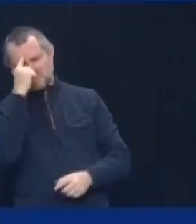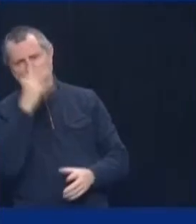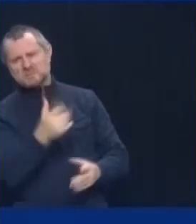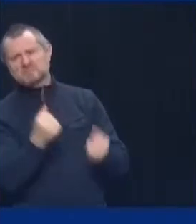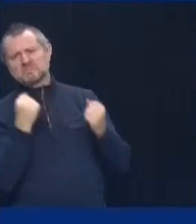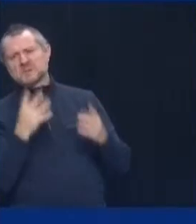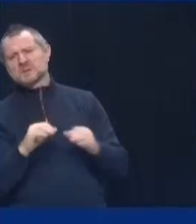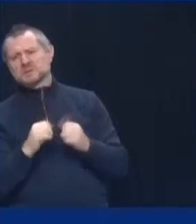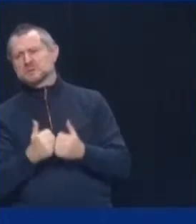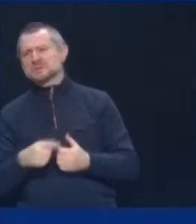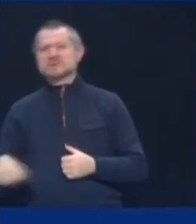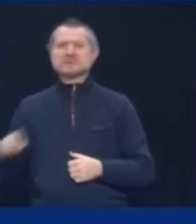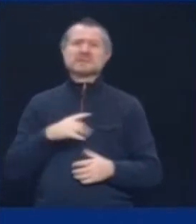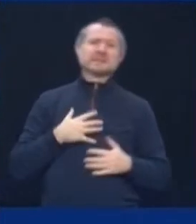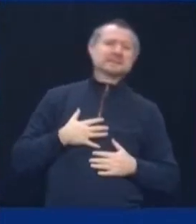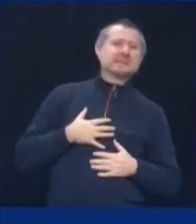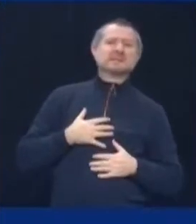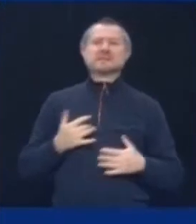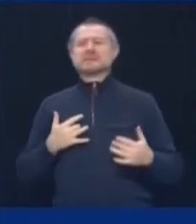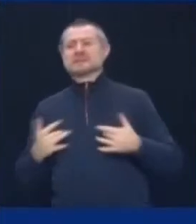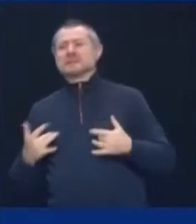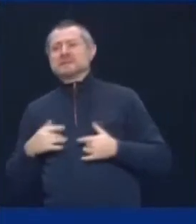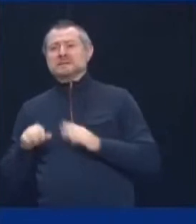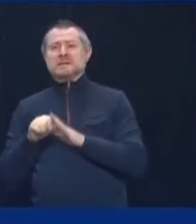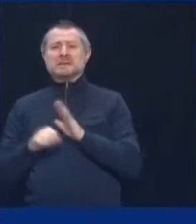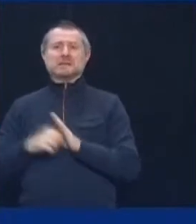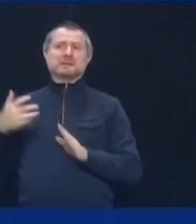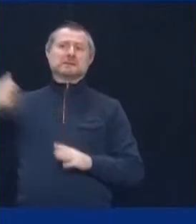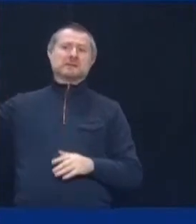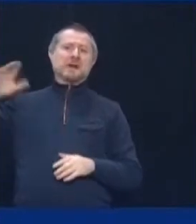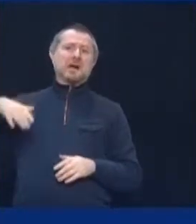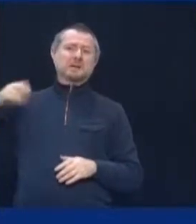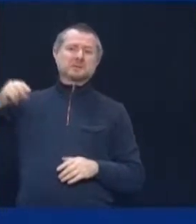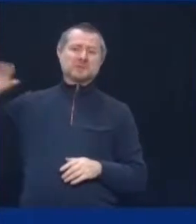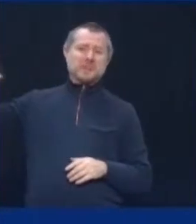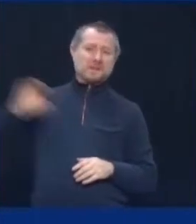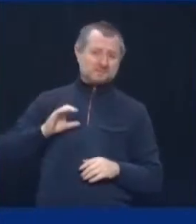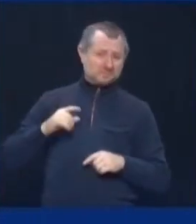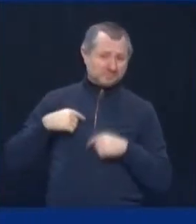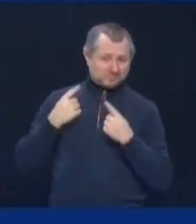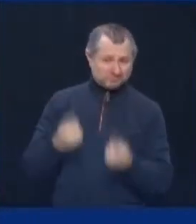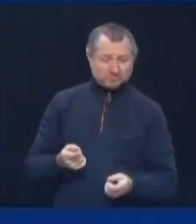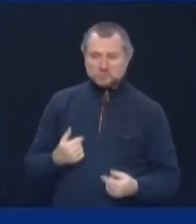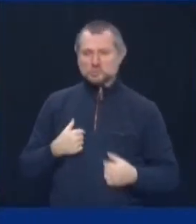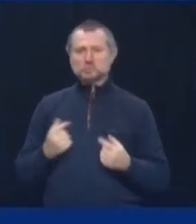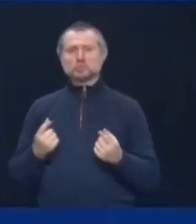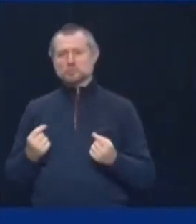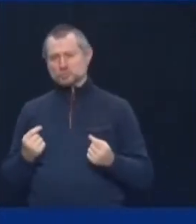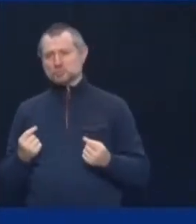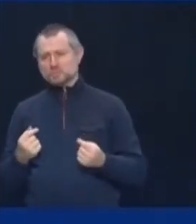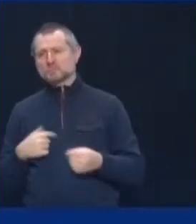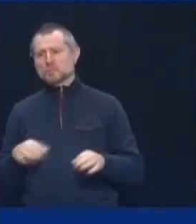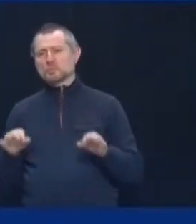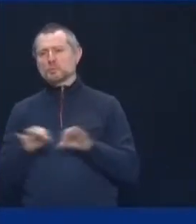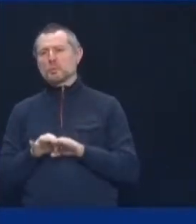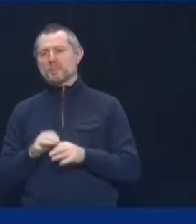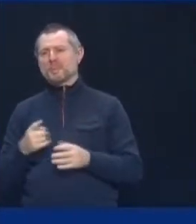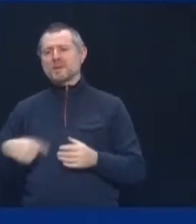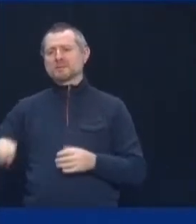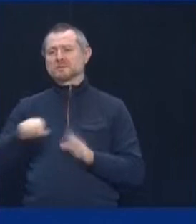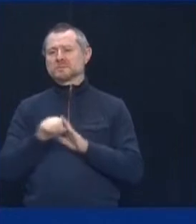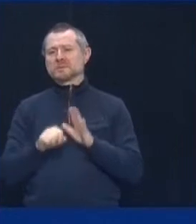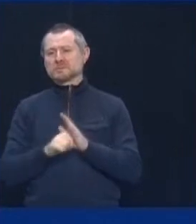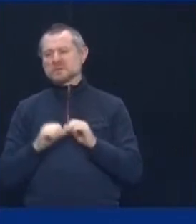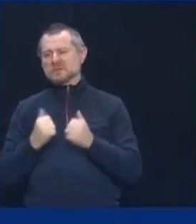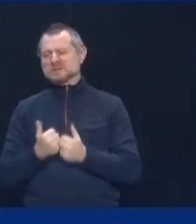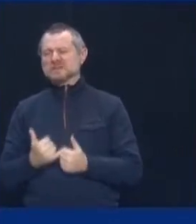the withholding or concerned that the state hasn't made payments because of that. So what we're going to do is make sure that those agencies that have critical